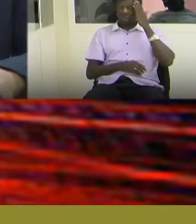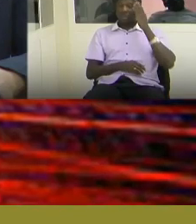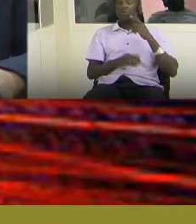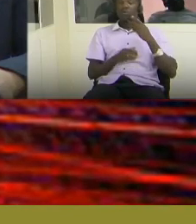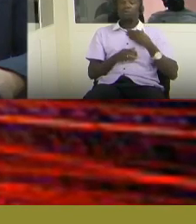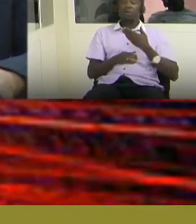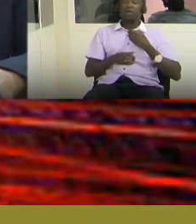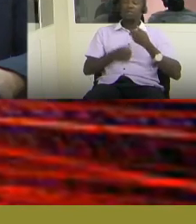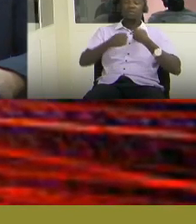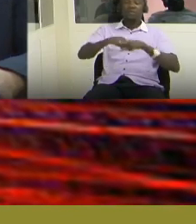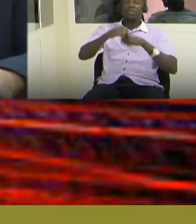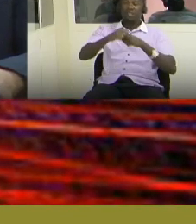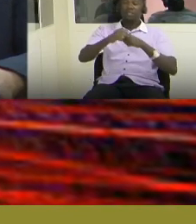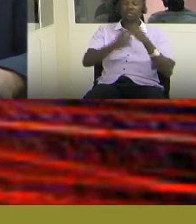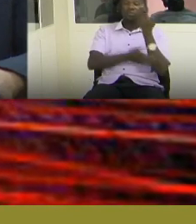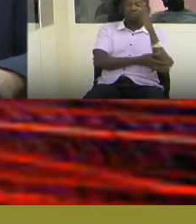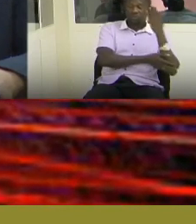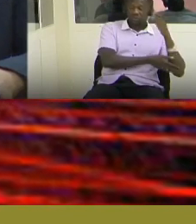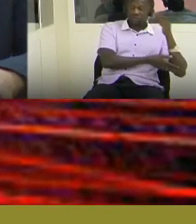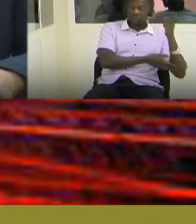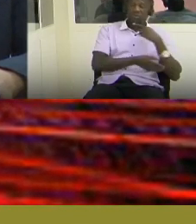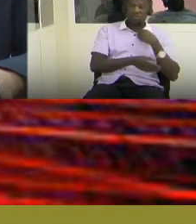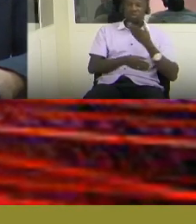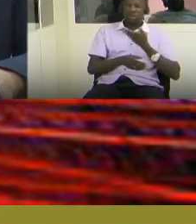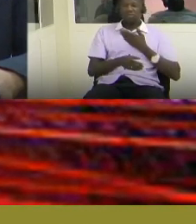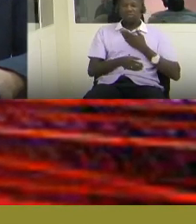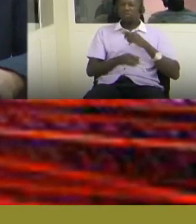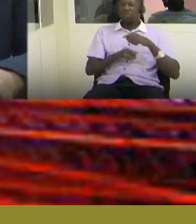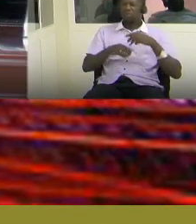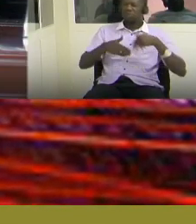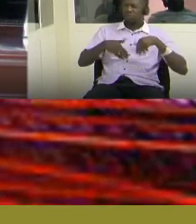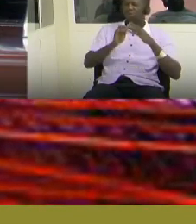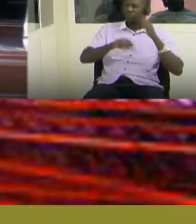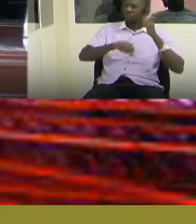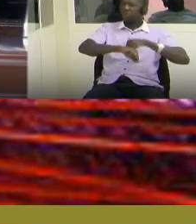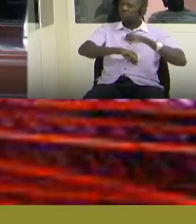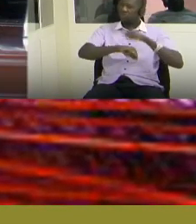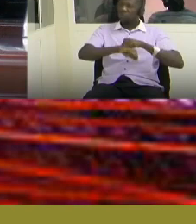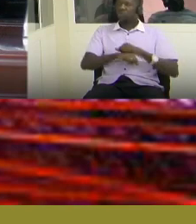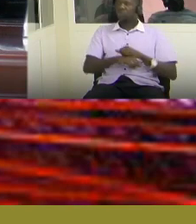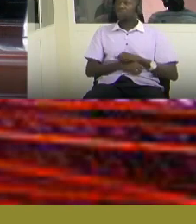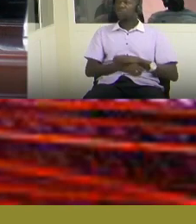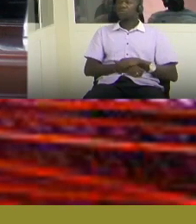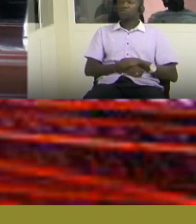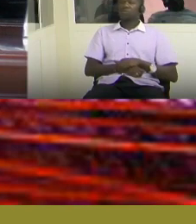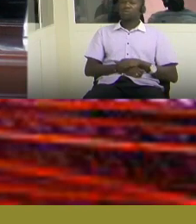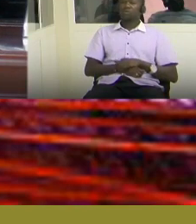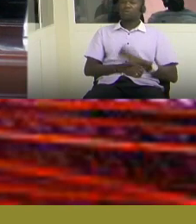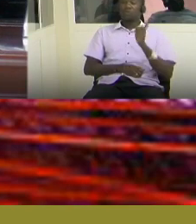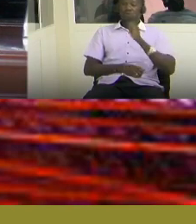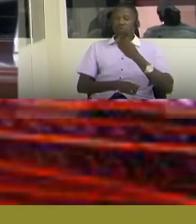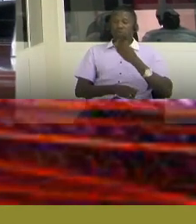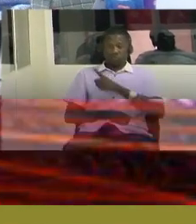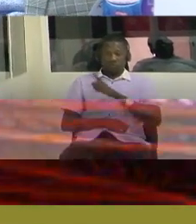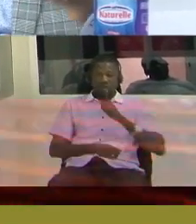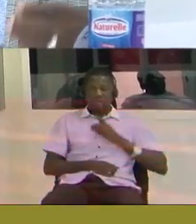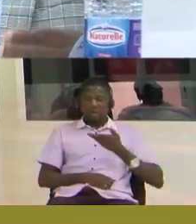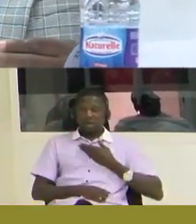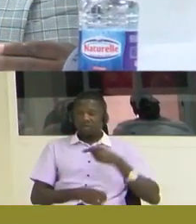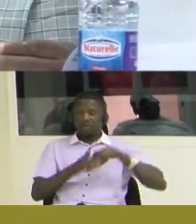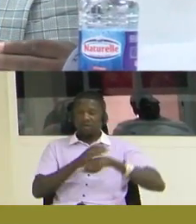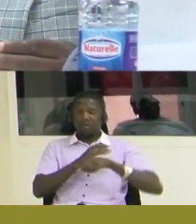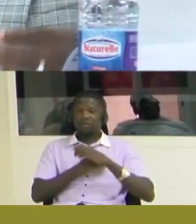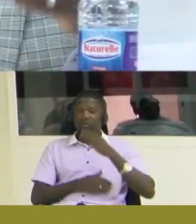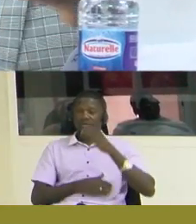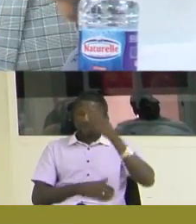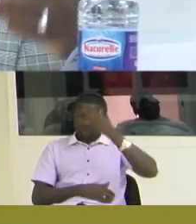exercise you do undergo some form of torture but what we have seen in this commission is that in every instance